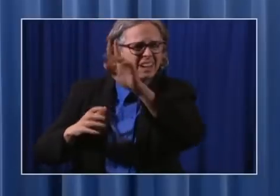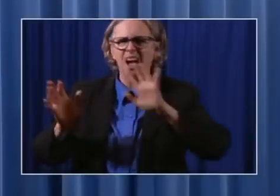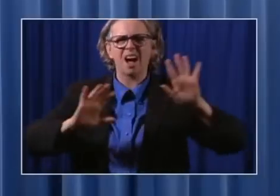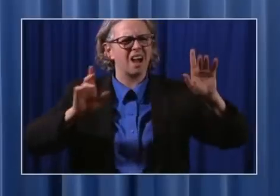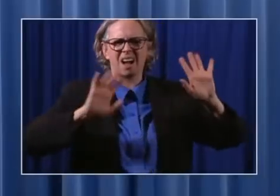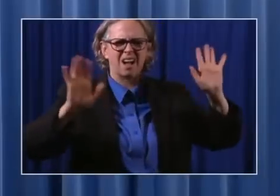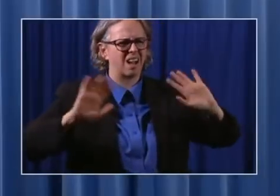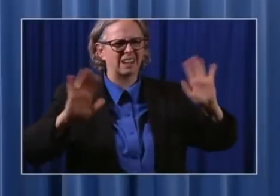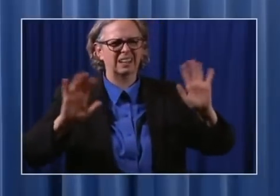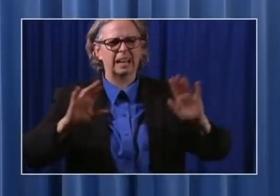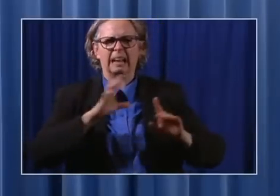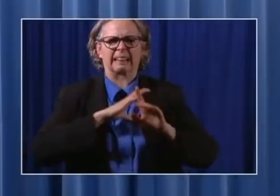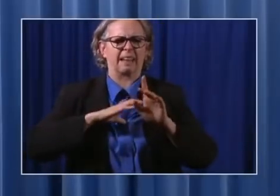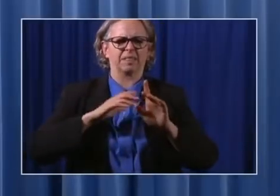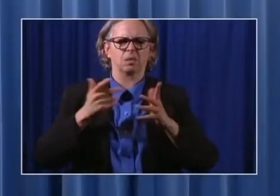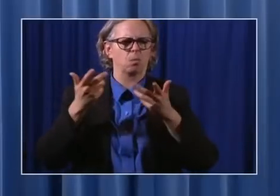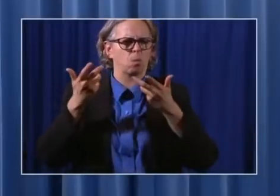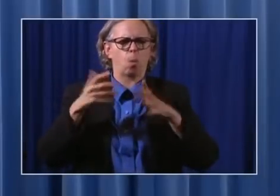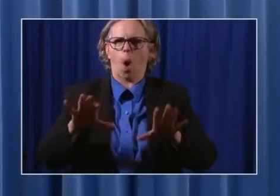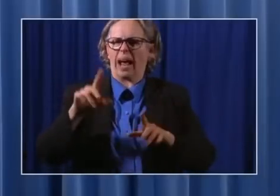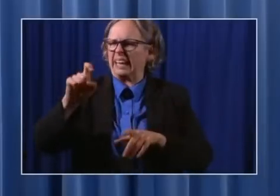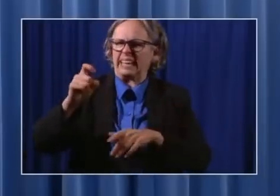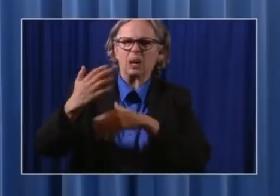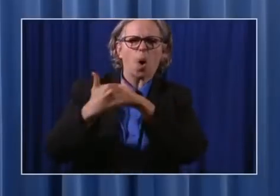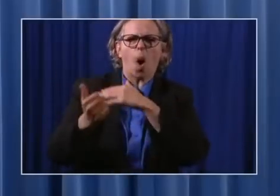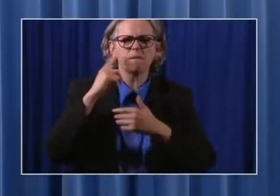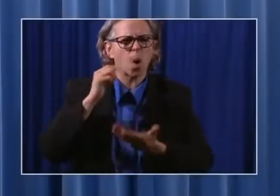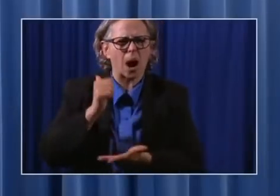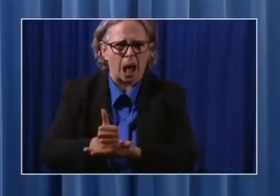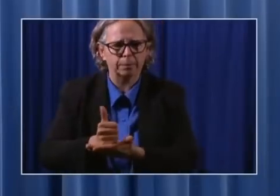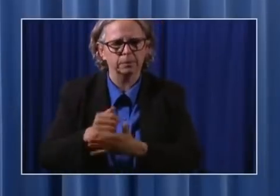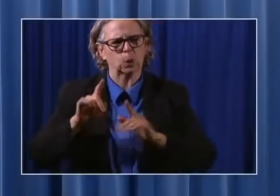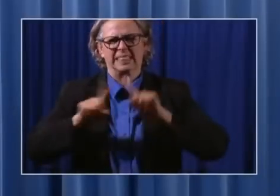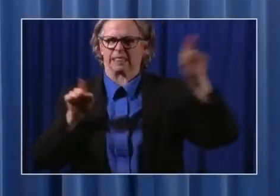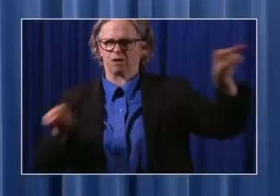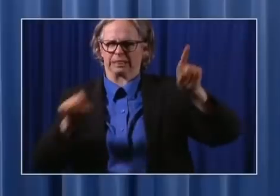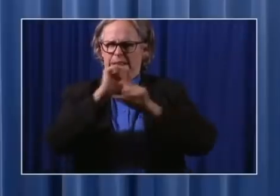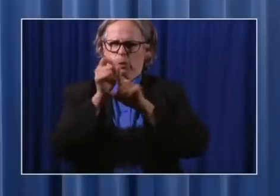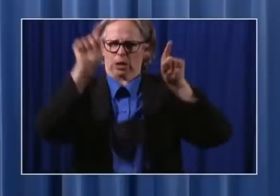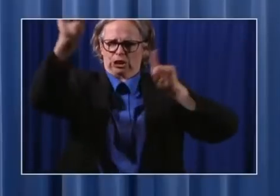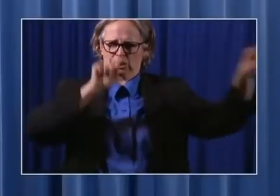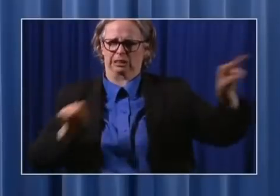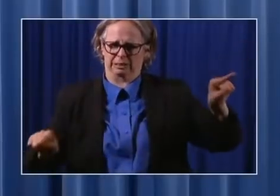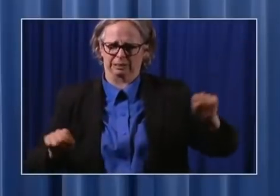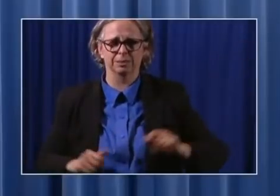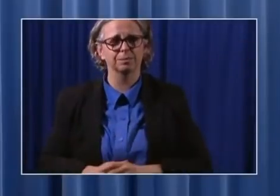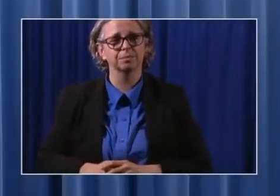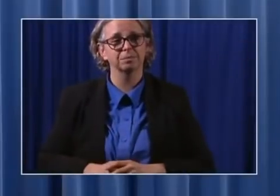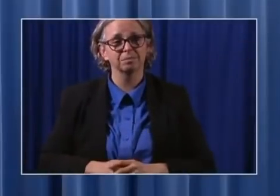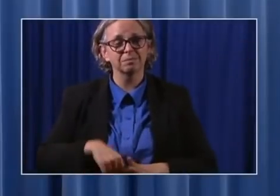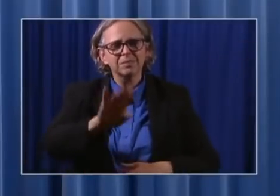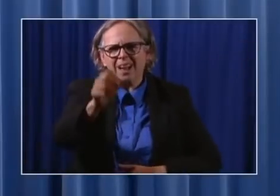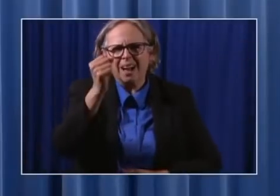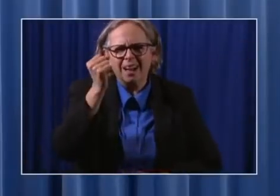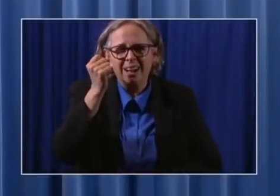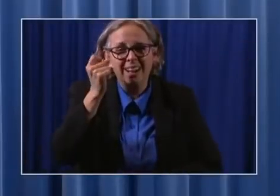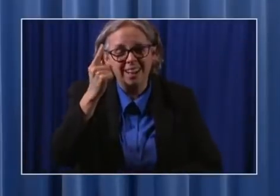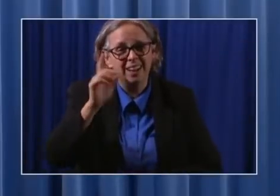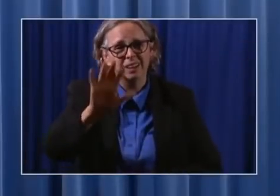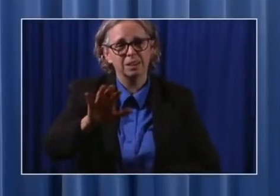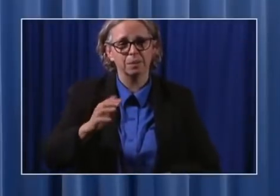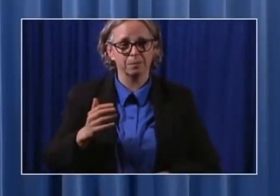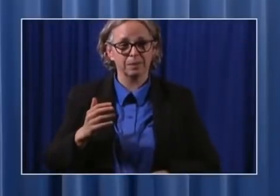to understand is when the system works well, the federal government, whether they be